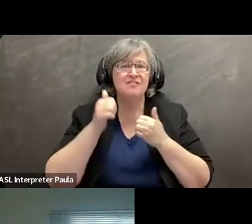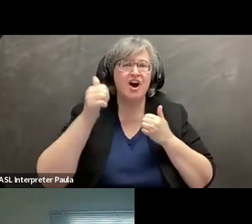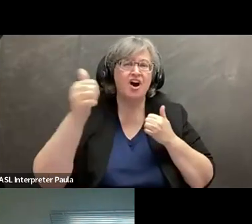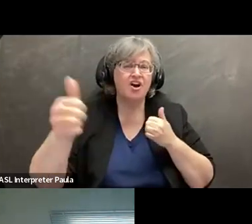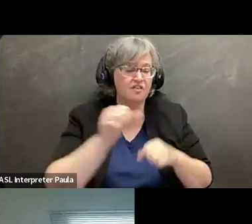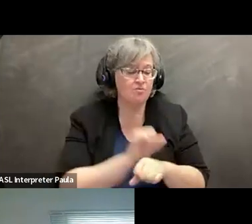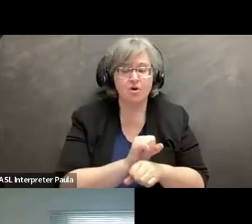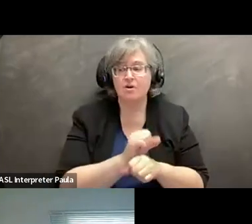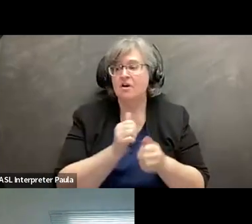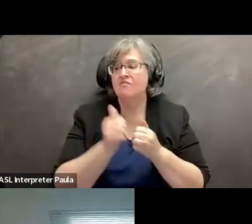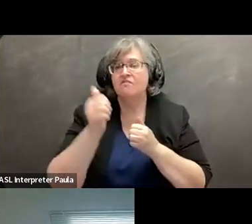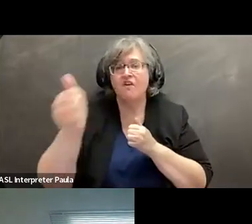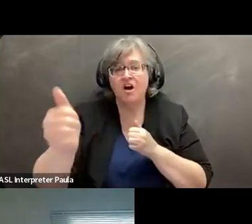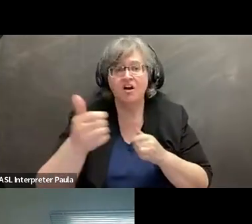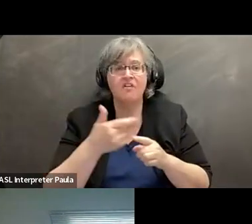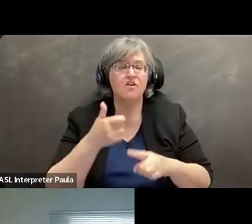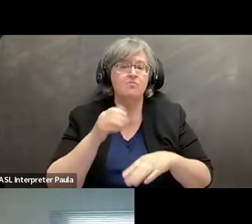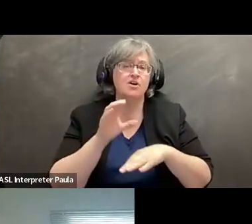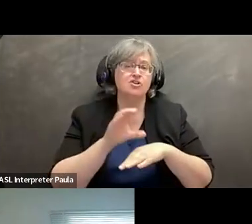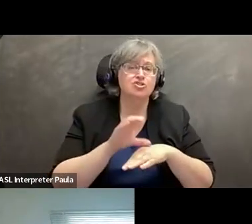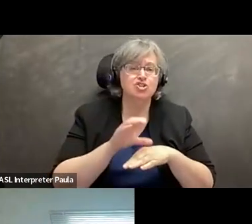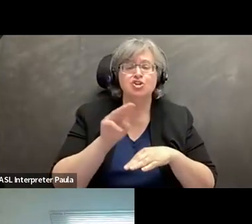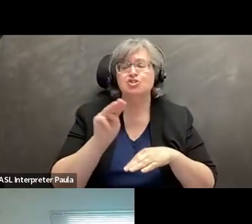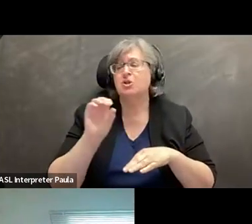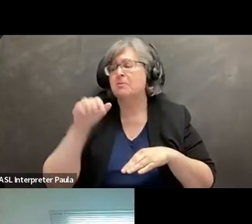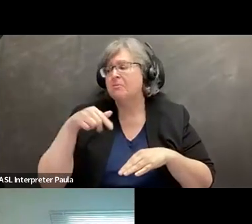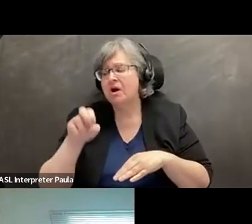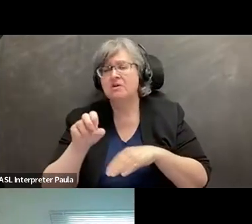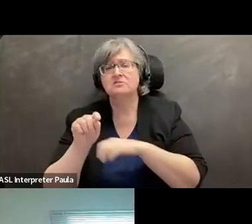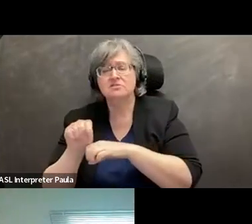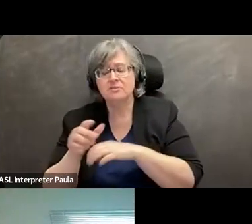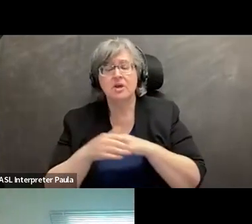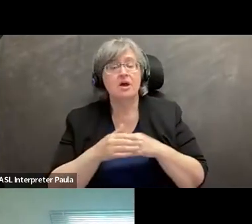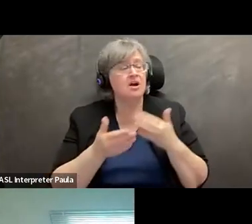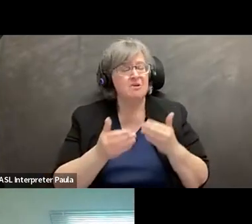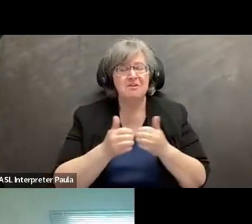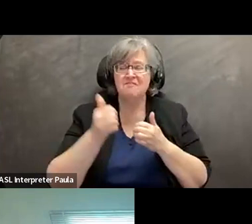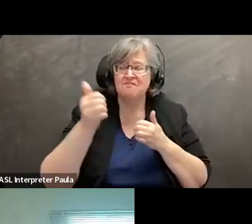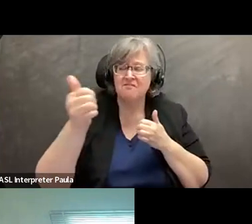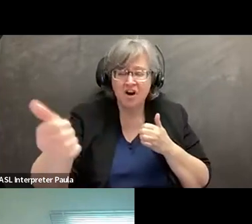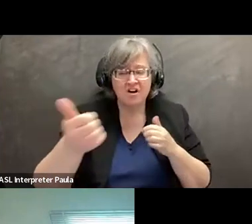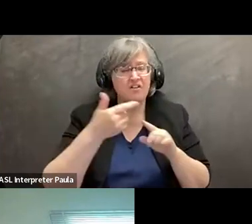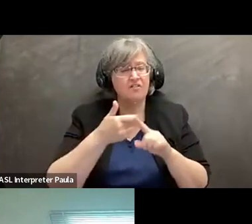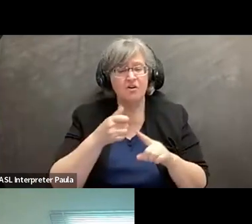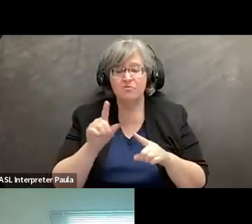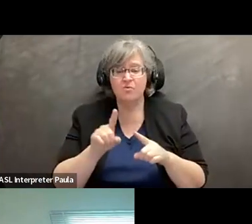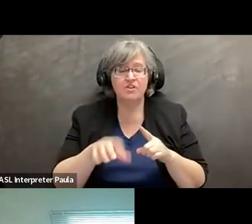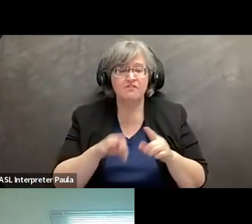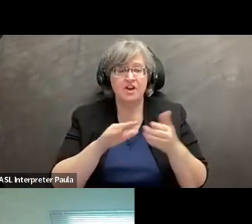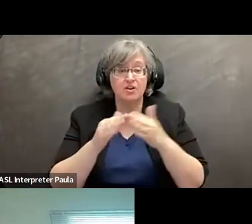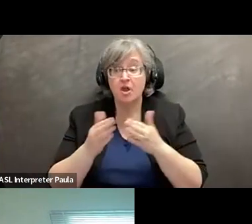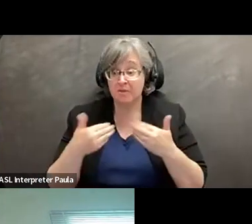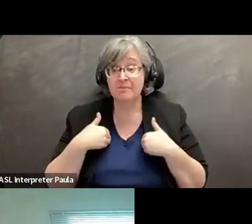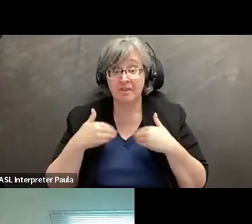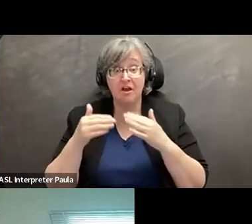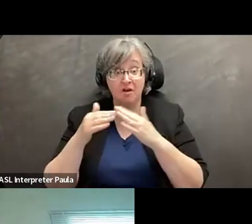they may pray, from where they may find community or understanding, that may not be ideal overall. They may have a roof over their